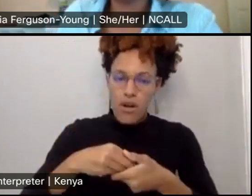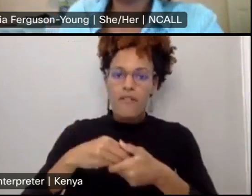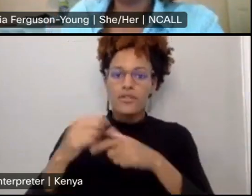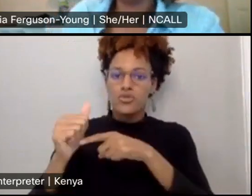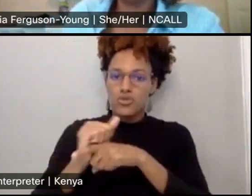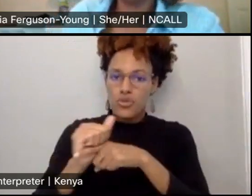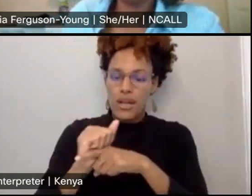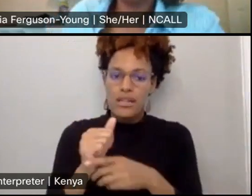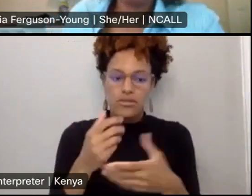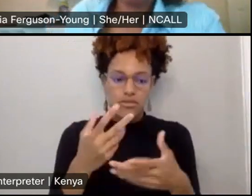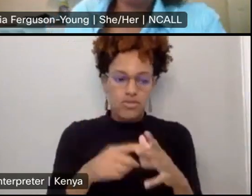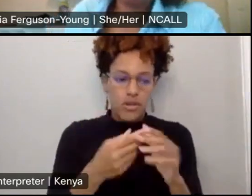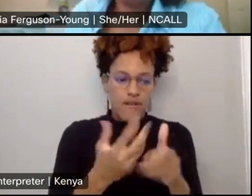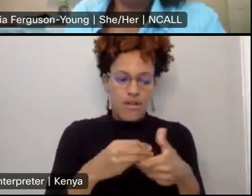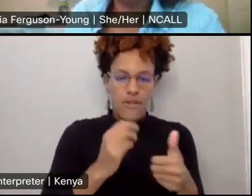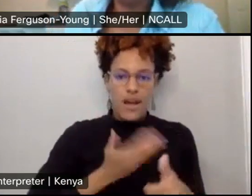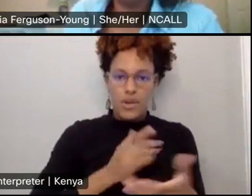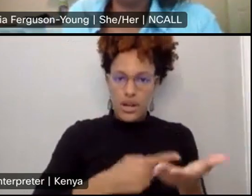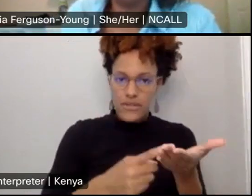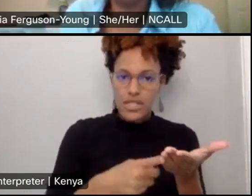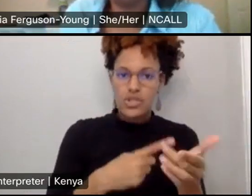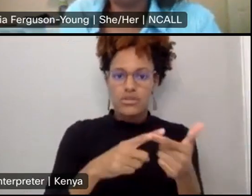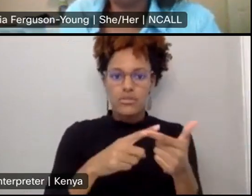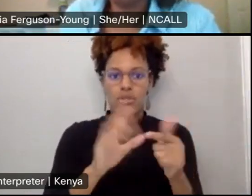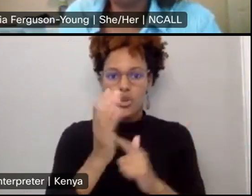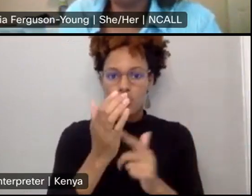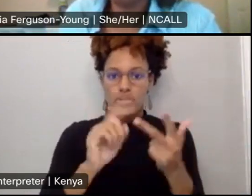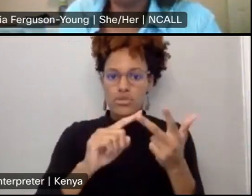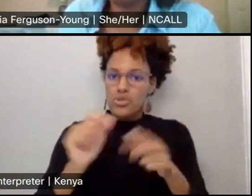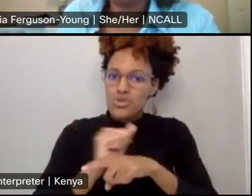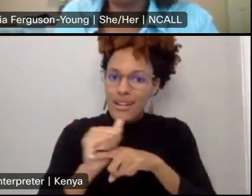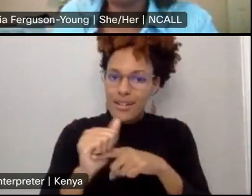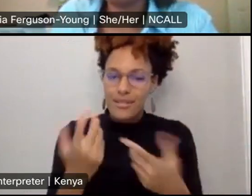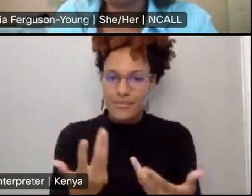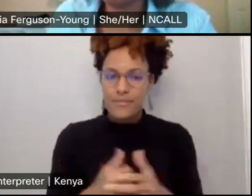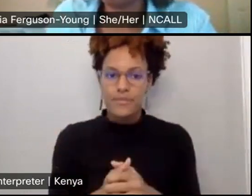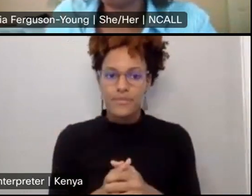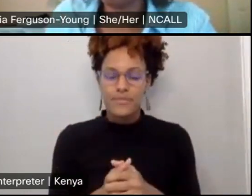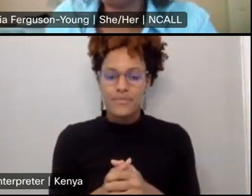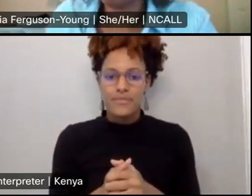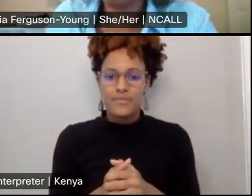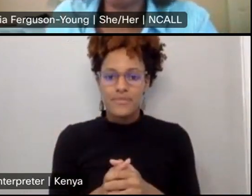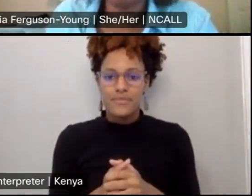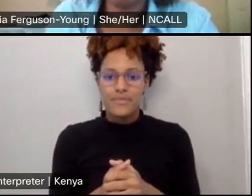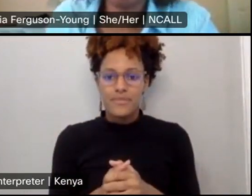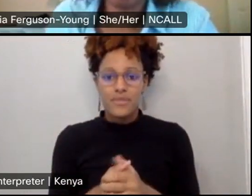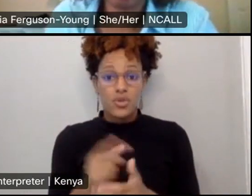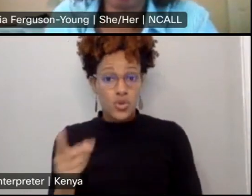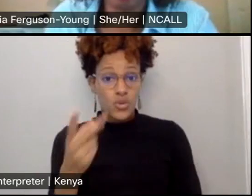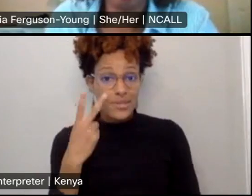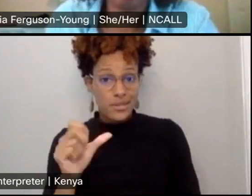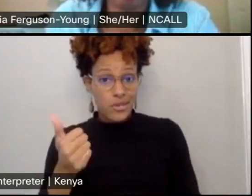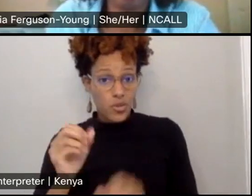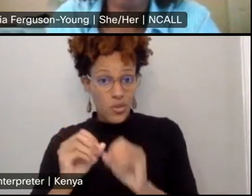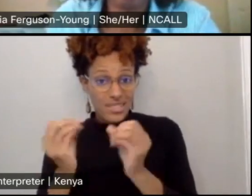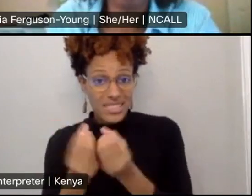make it part of our culture, and make it part of our training. I don't know what you see in other organizations. I